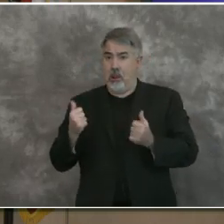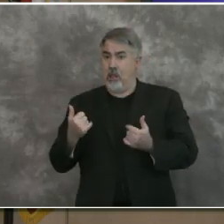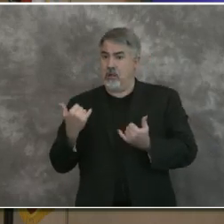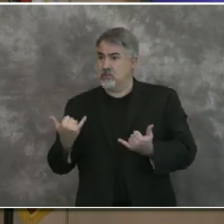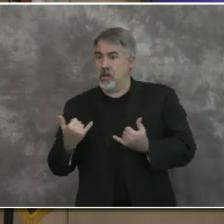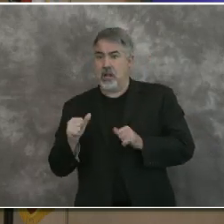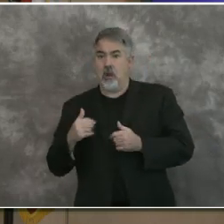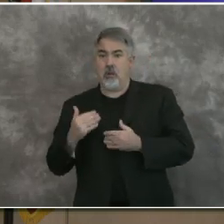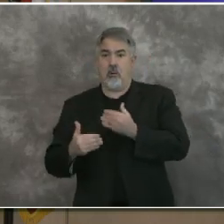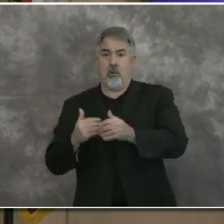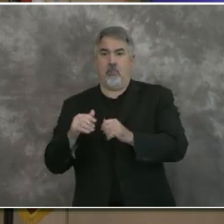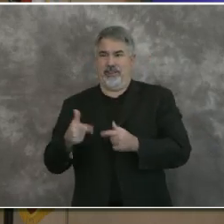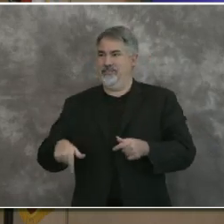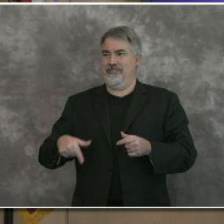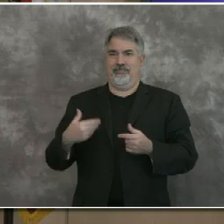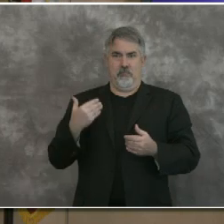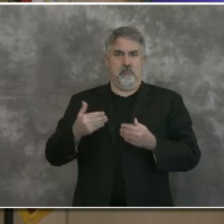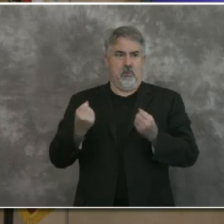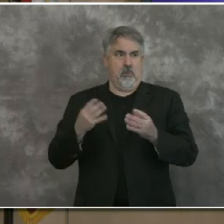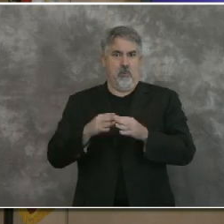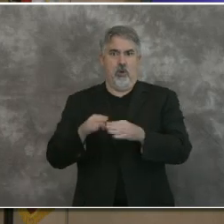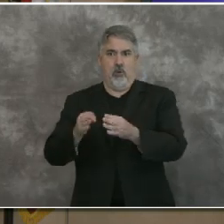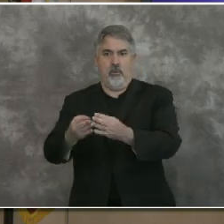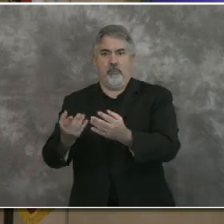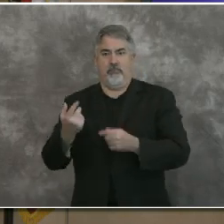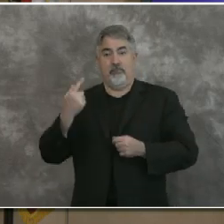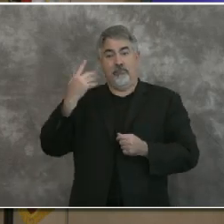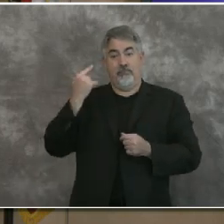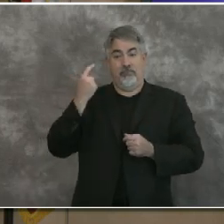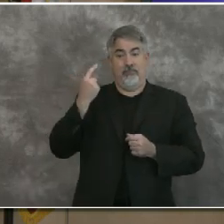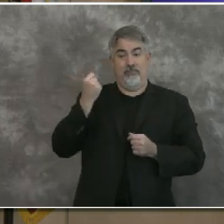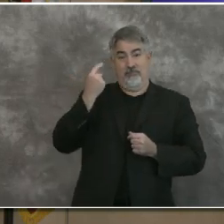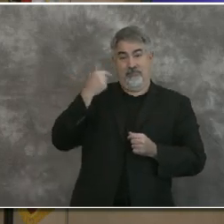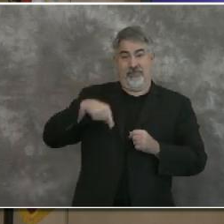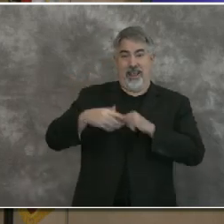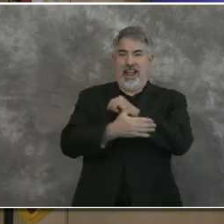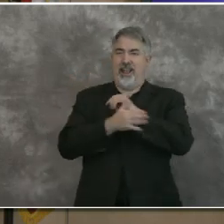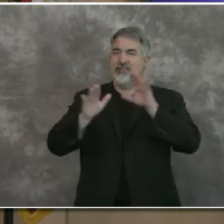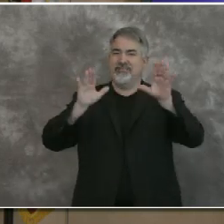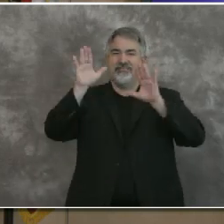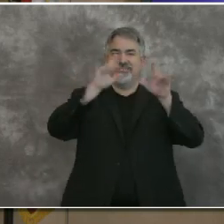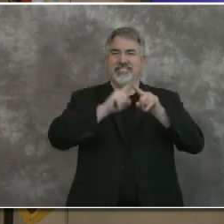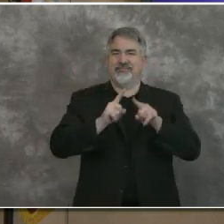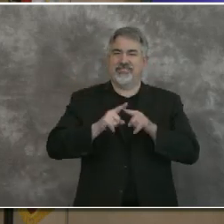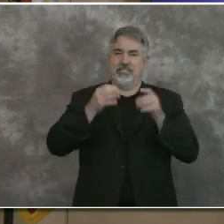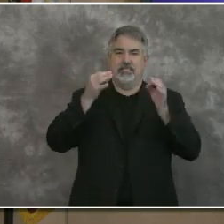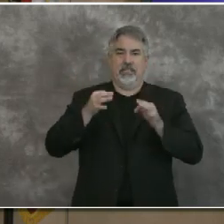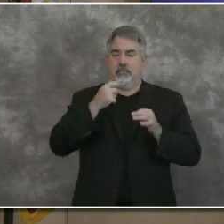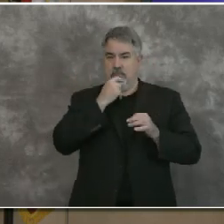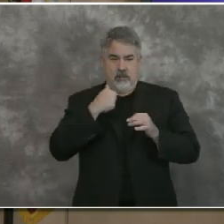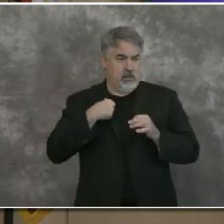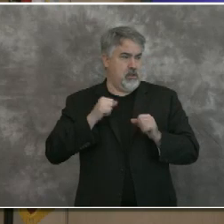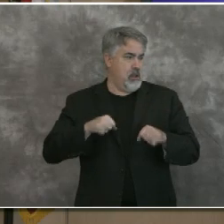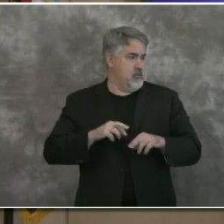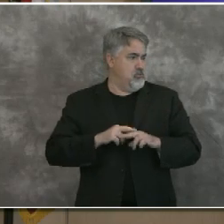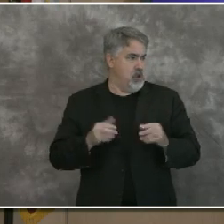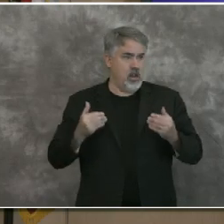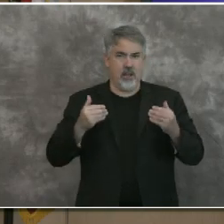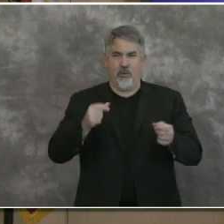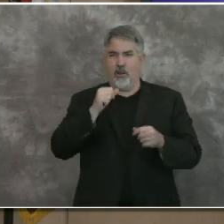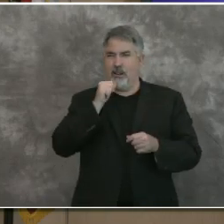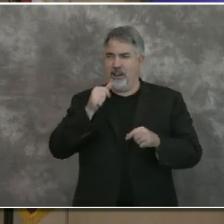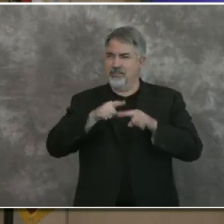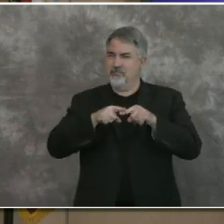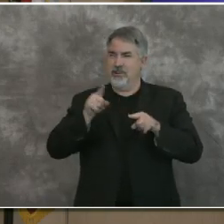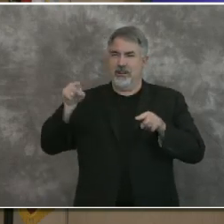County. But every county has the ability to move slower in a more restrictive fashion than the state. We have not done that as a county because our